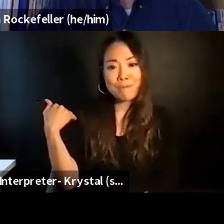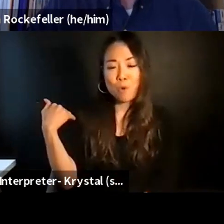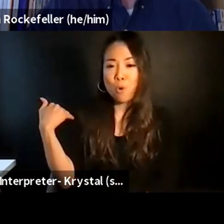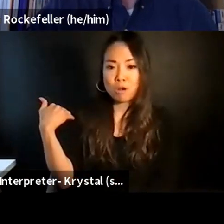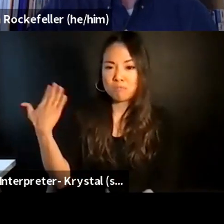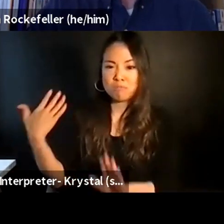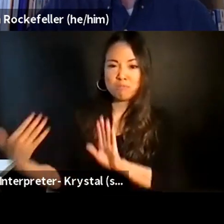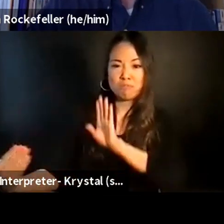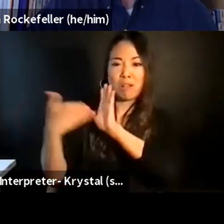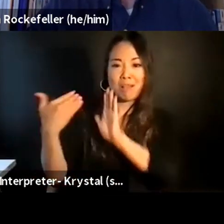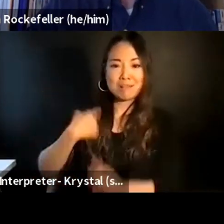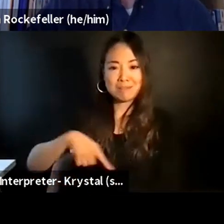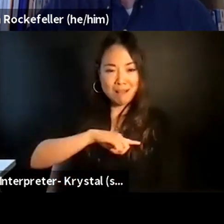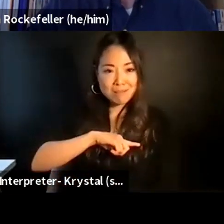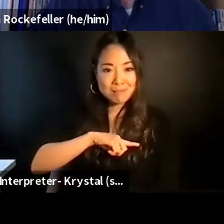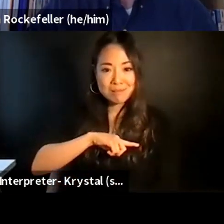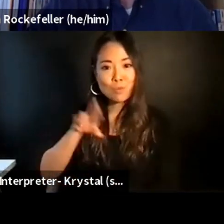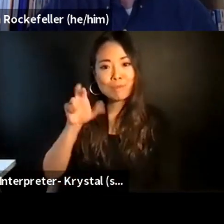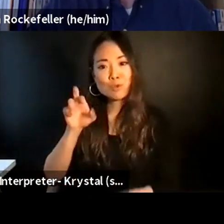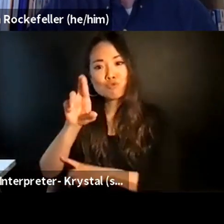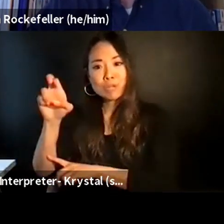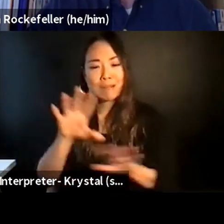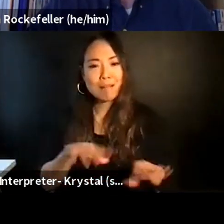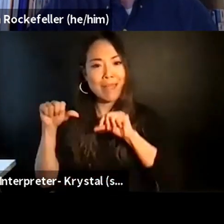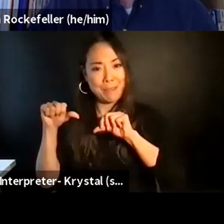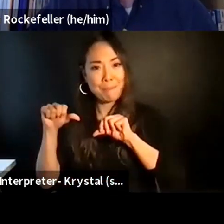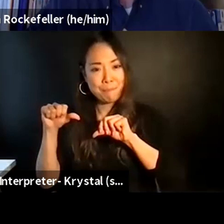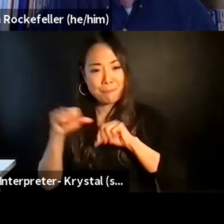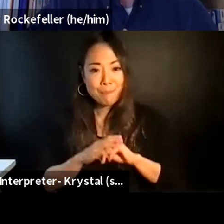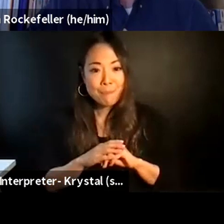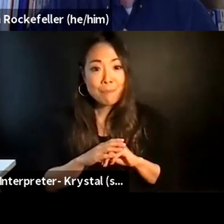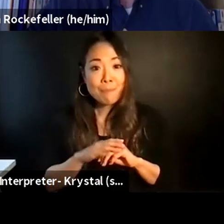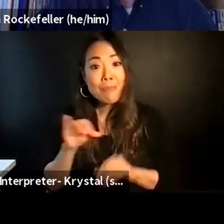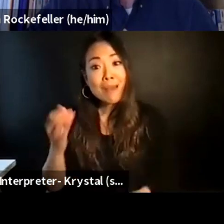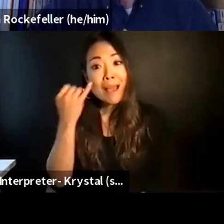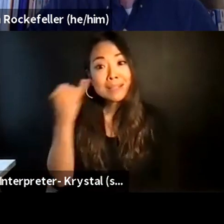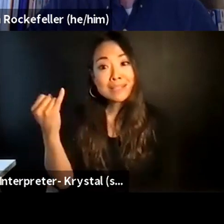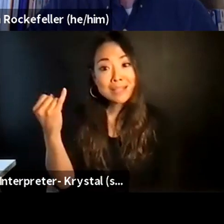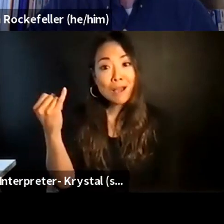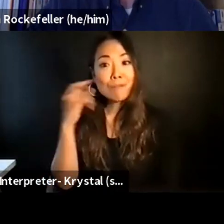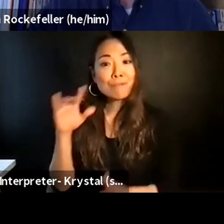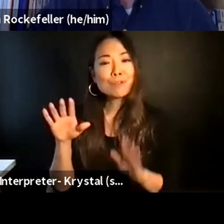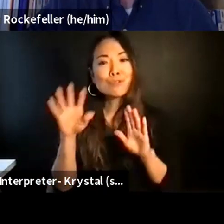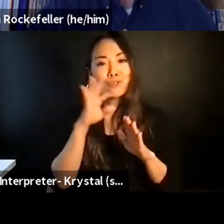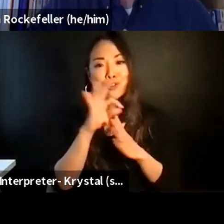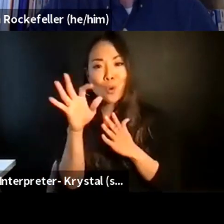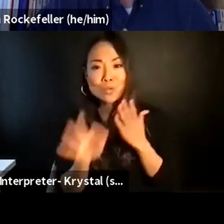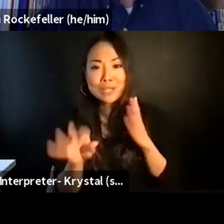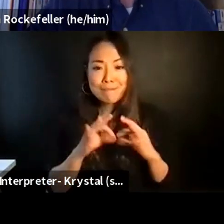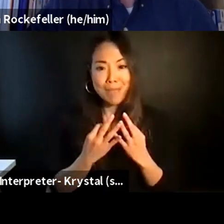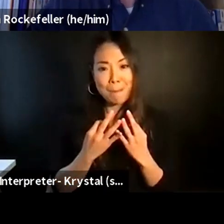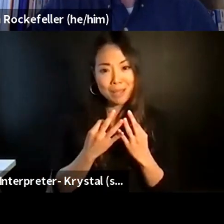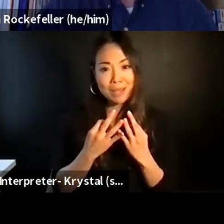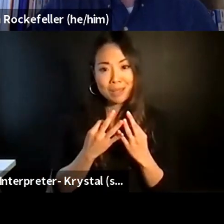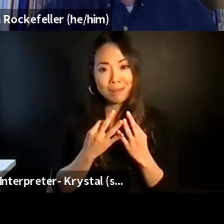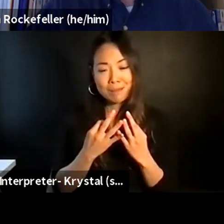also a lot about sort of the idea of chosen family and the way that that can support our mental health as well.